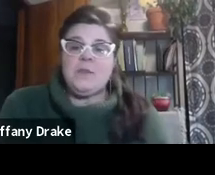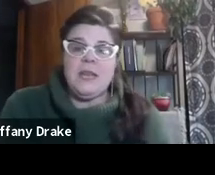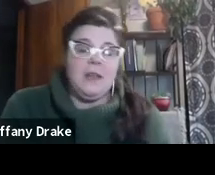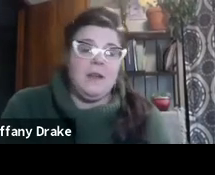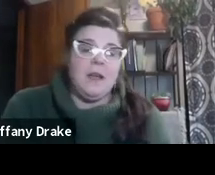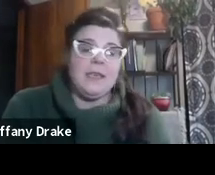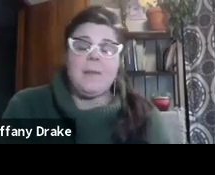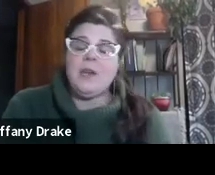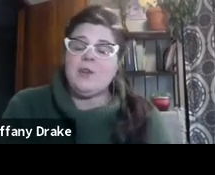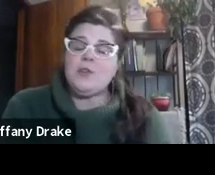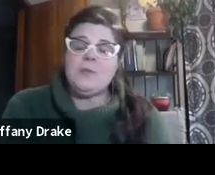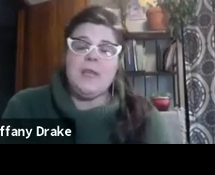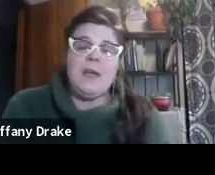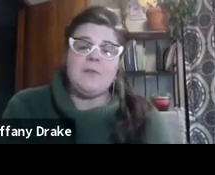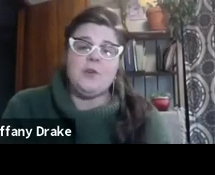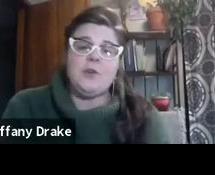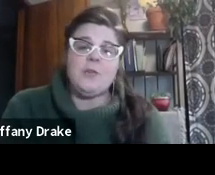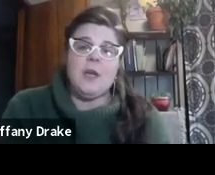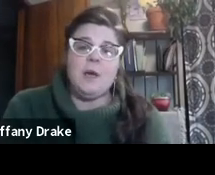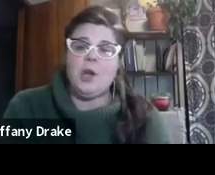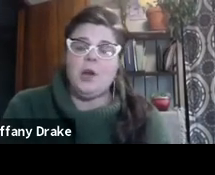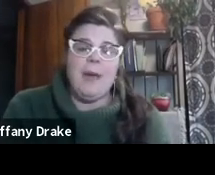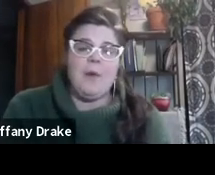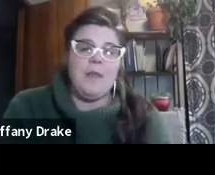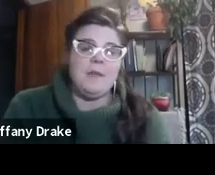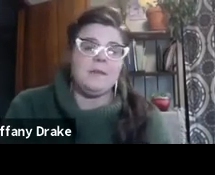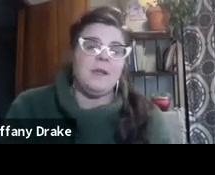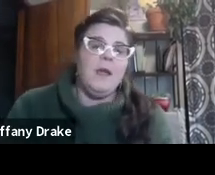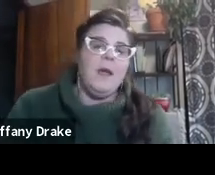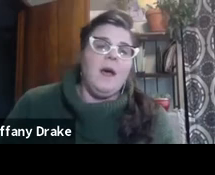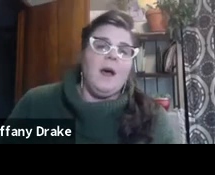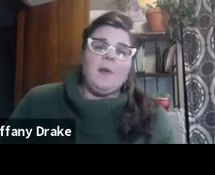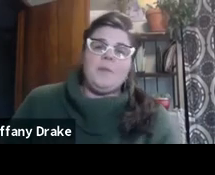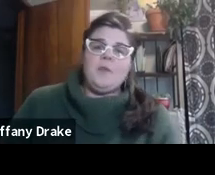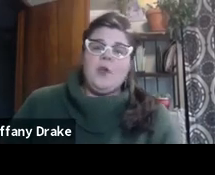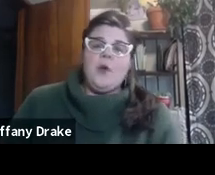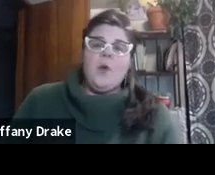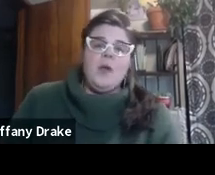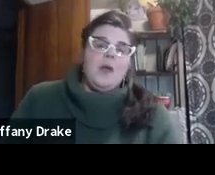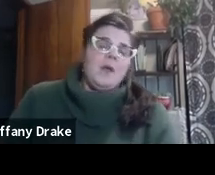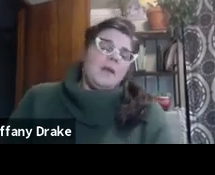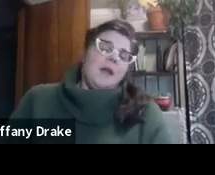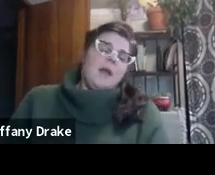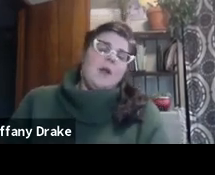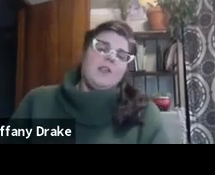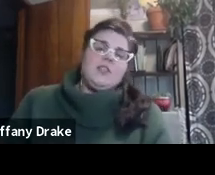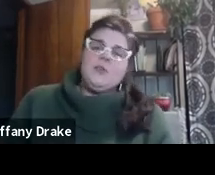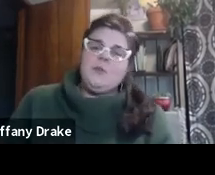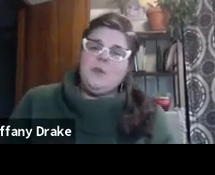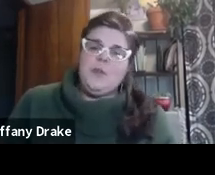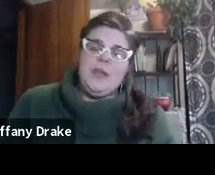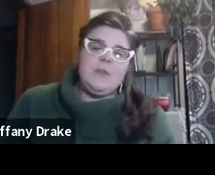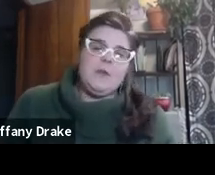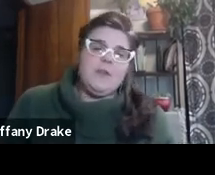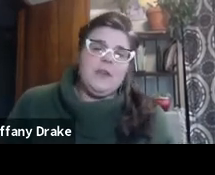appreciate you taking time out of your Tuesday afternoon to come learn about this. So I want to just do a